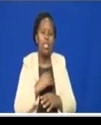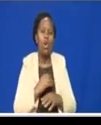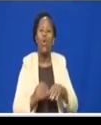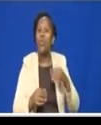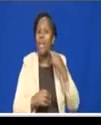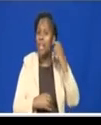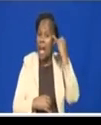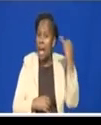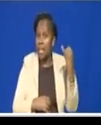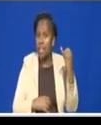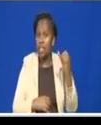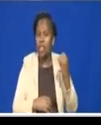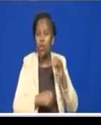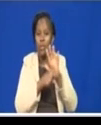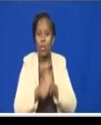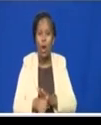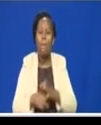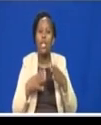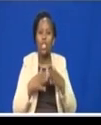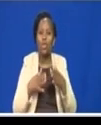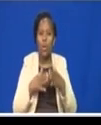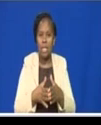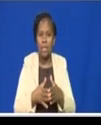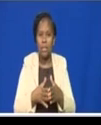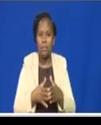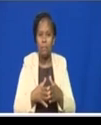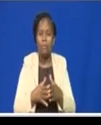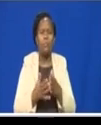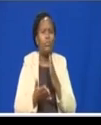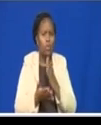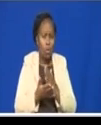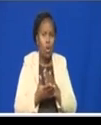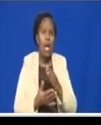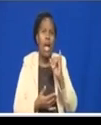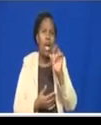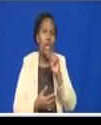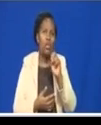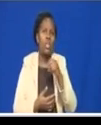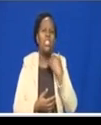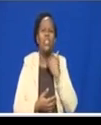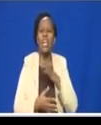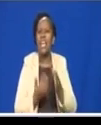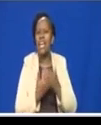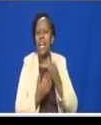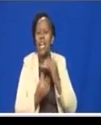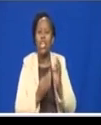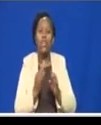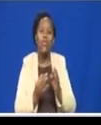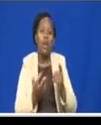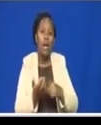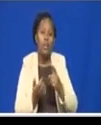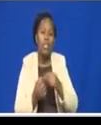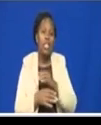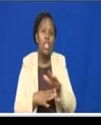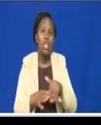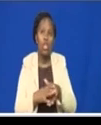intention of mutilating my sexuality. Of course, I also don't care whether I am counted among Intoye